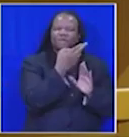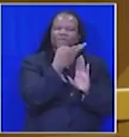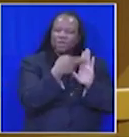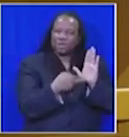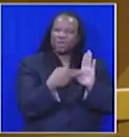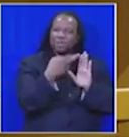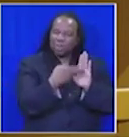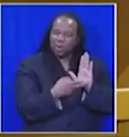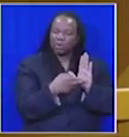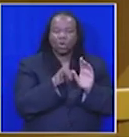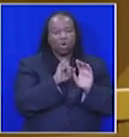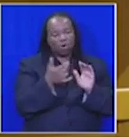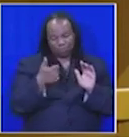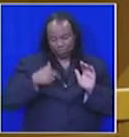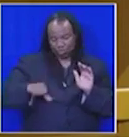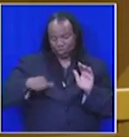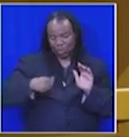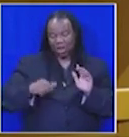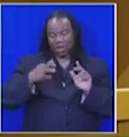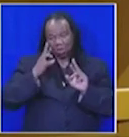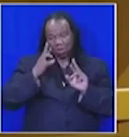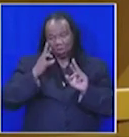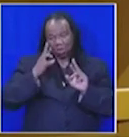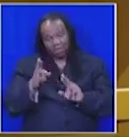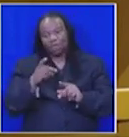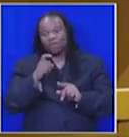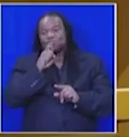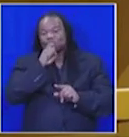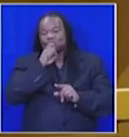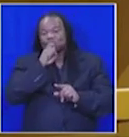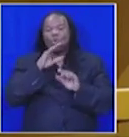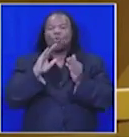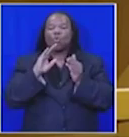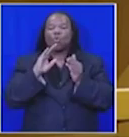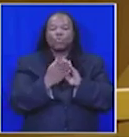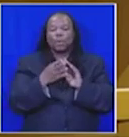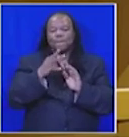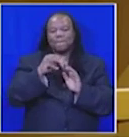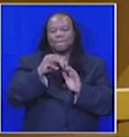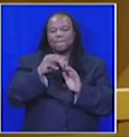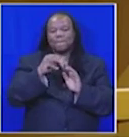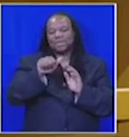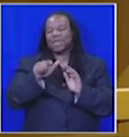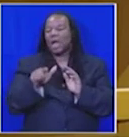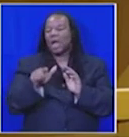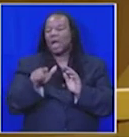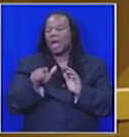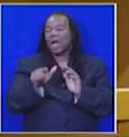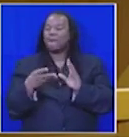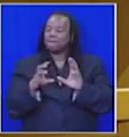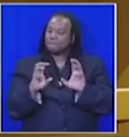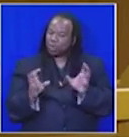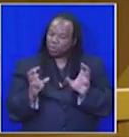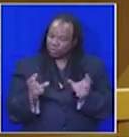of municipalities on the use of community media projects when advertising. If we are serious about giving community